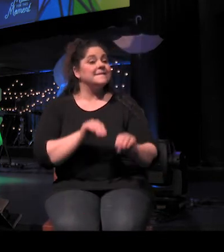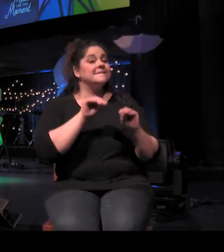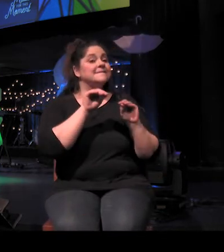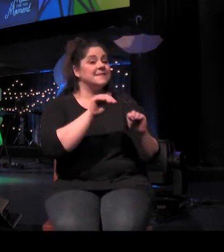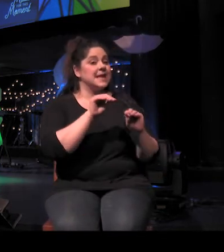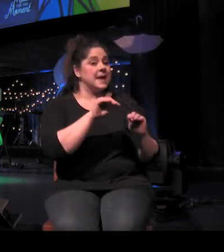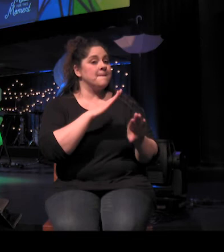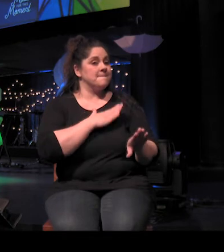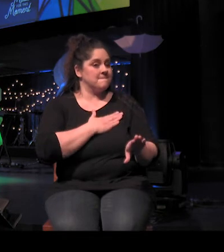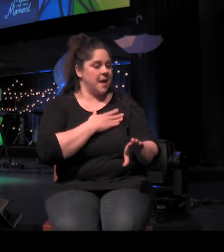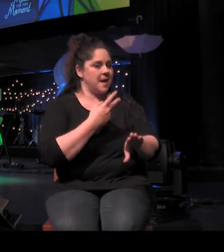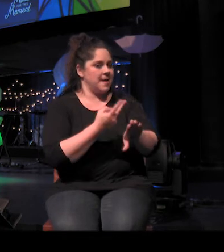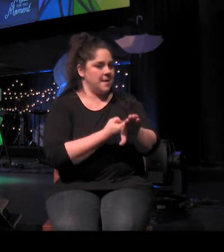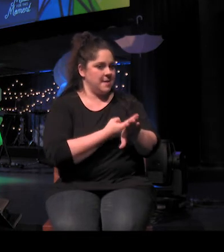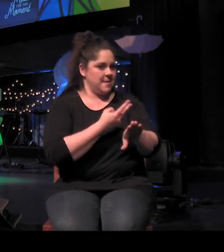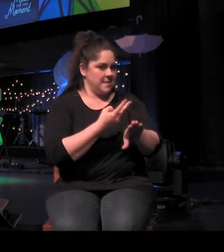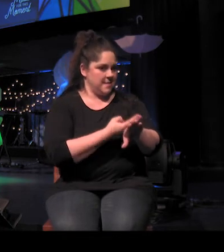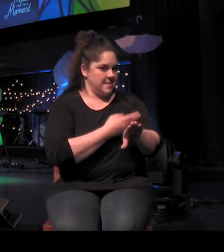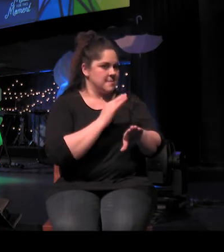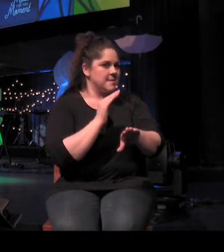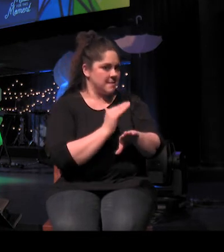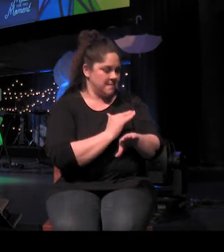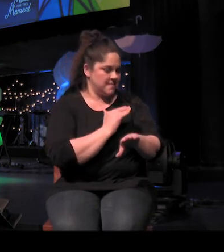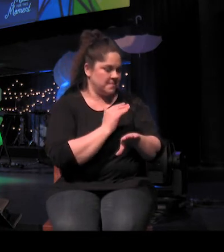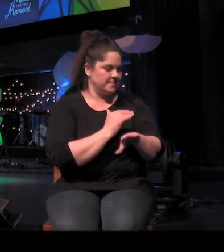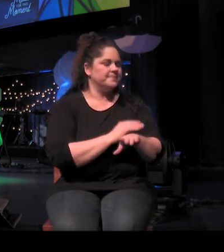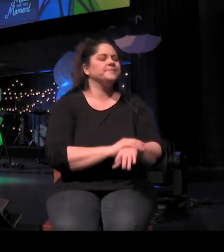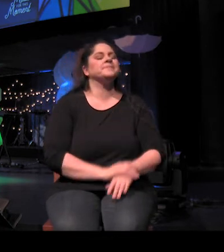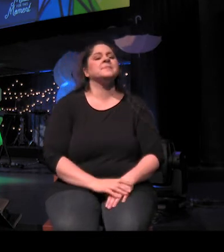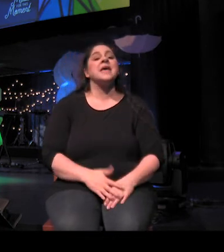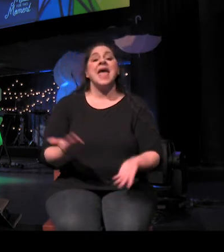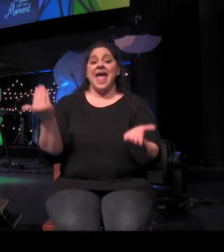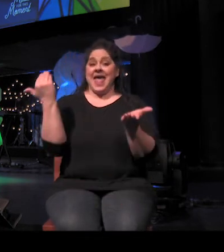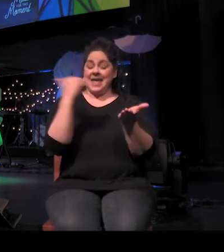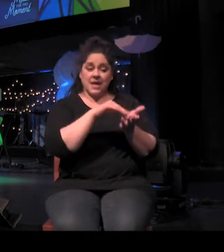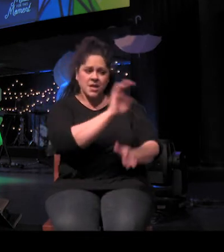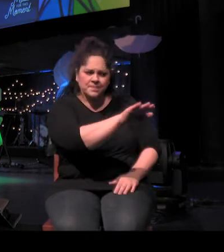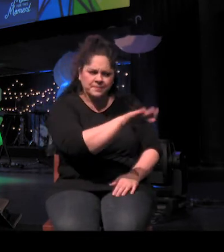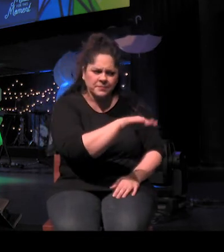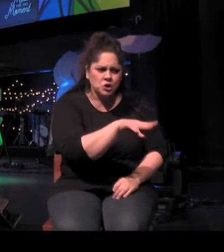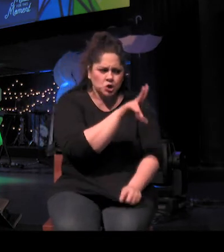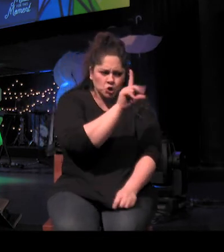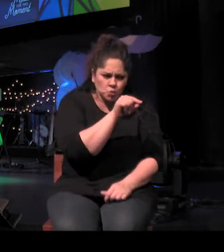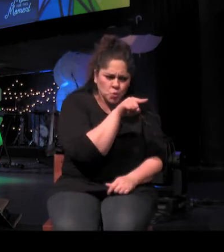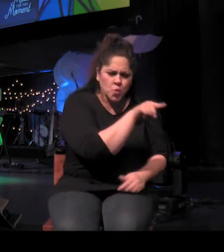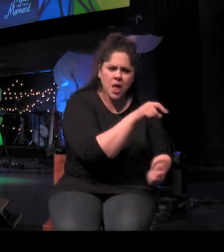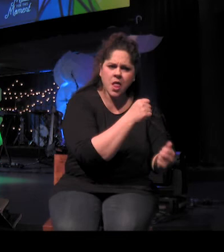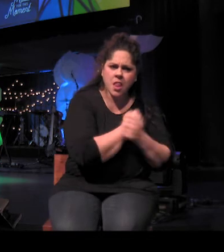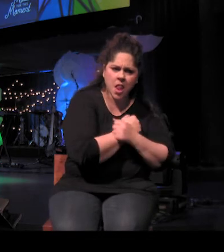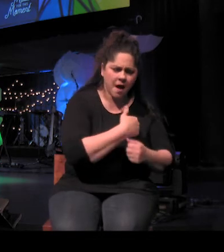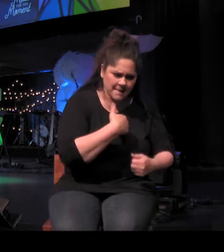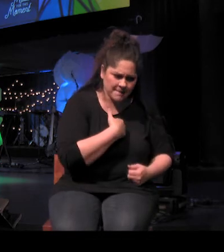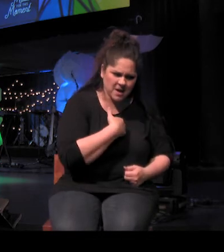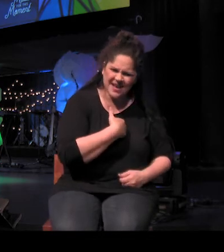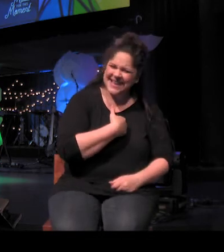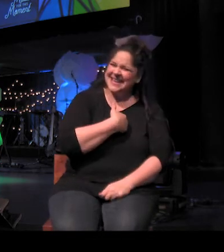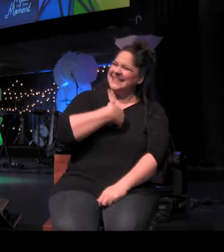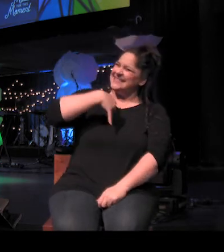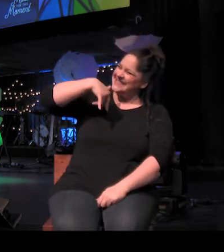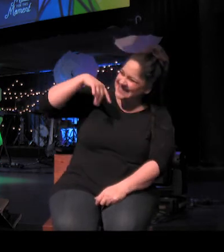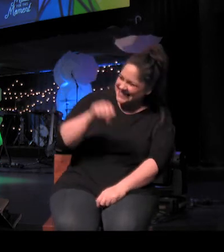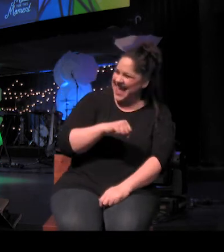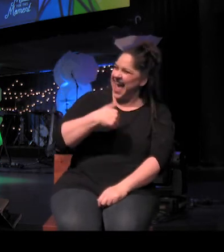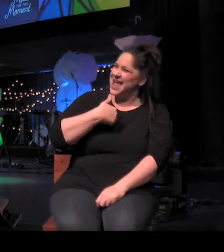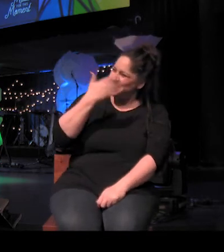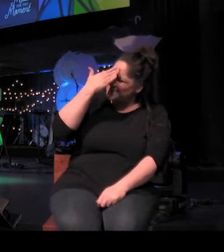lambs," Jesus told him. Jesus repeated the question, "Simon, son of John, do you love me?" "Yes, Lord," Peter said, "you know